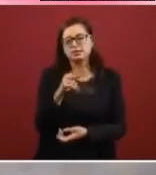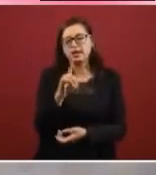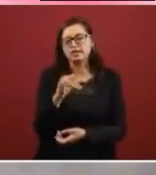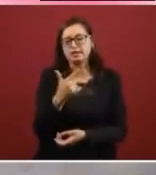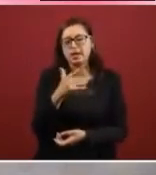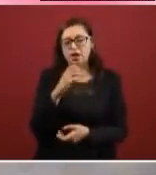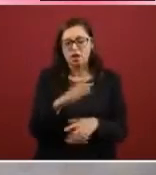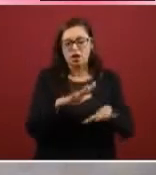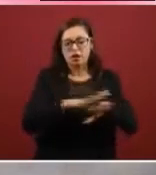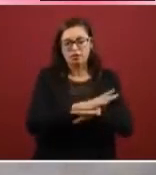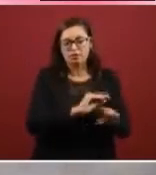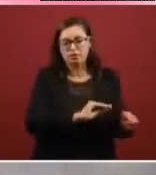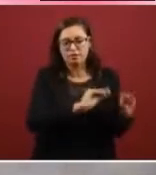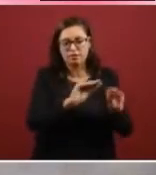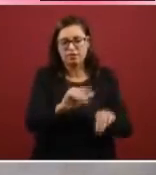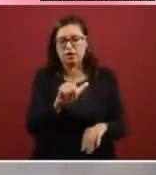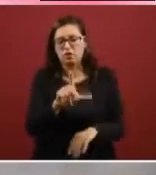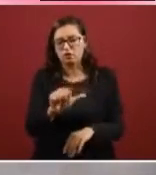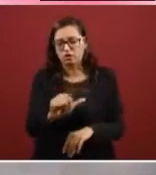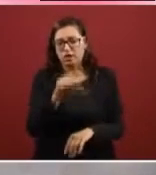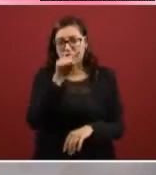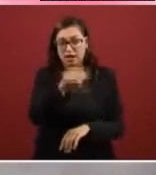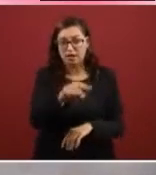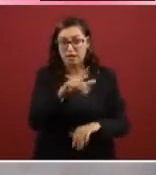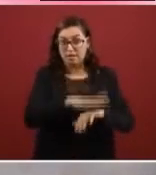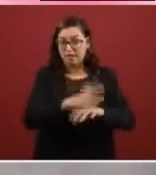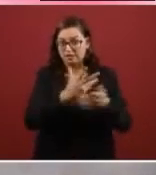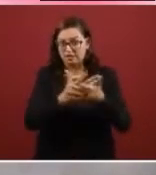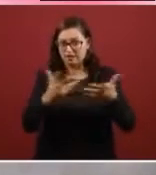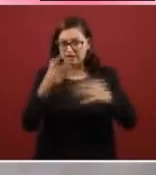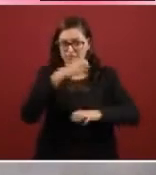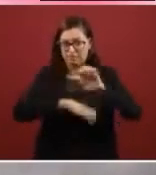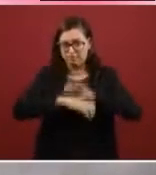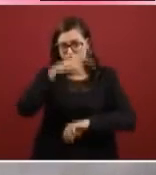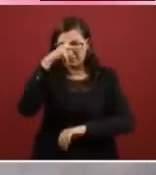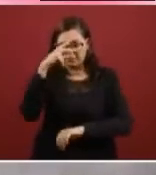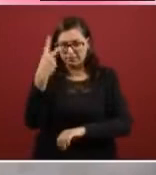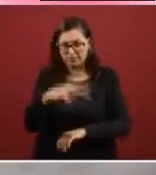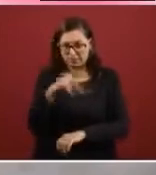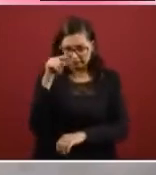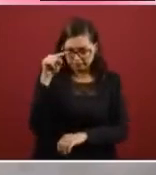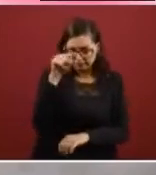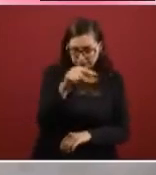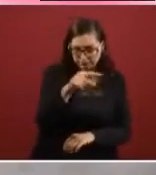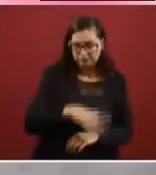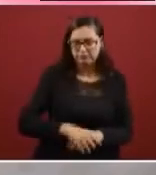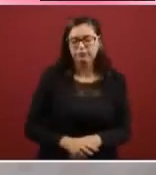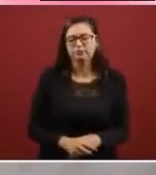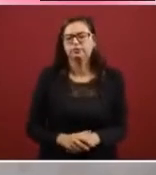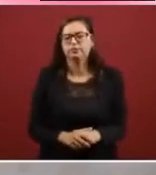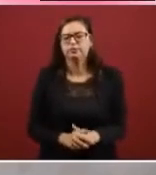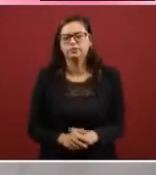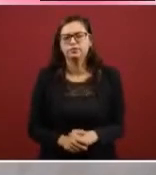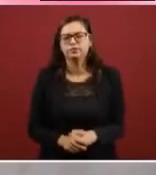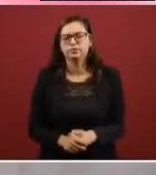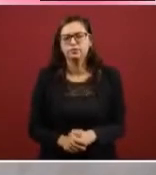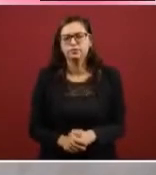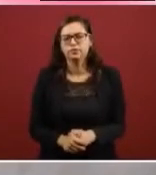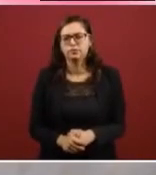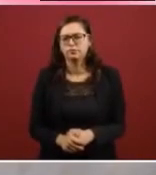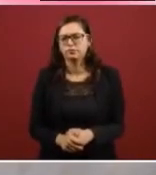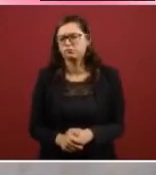used to have one in San Diego. Now it's in Los Angeles, and that's the largest consulate. Entonces, ya trabajamos desde